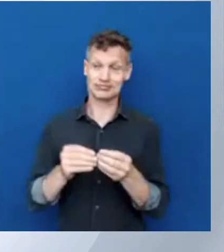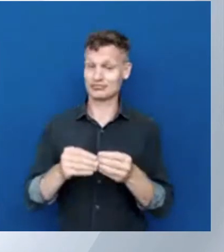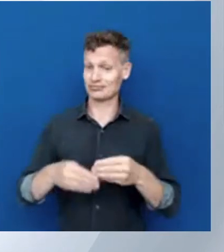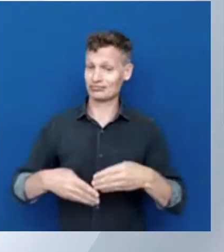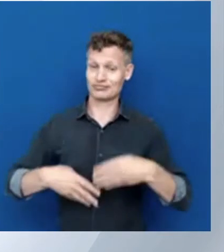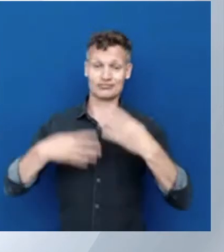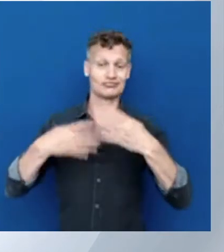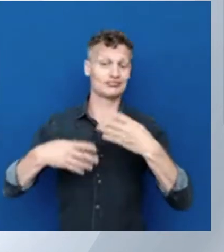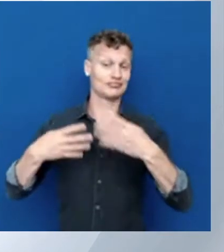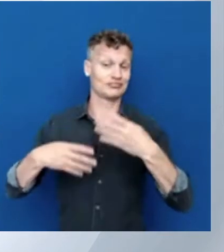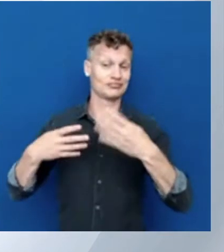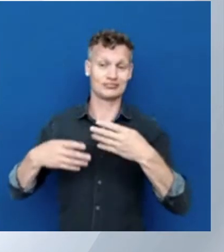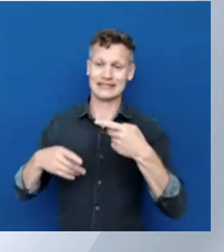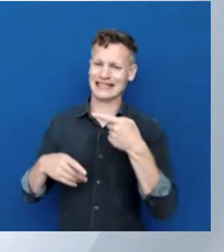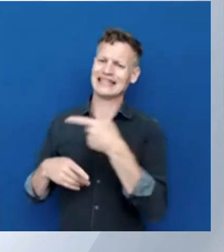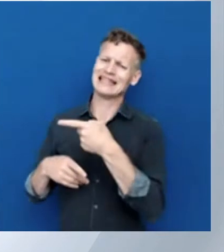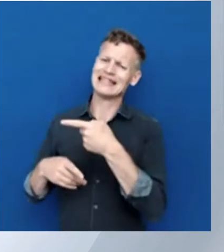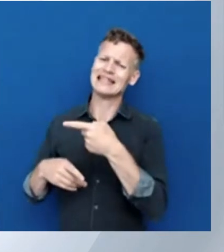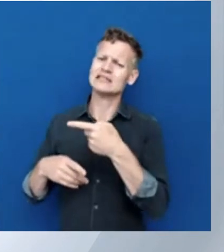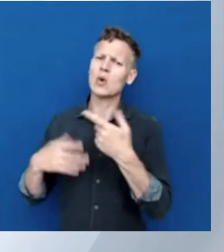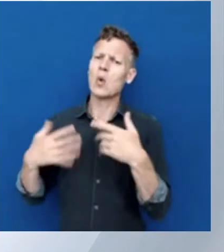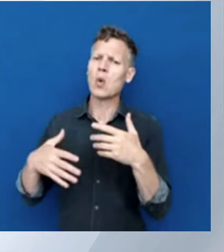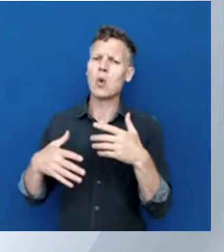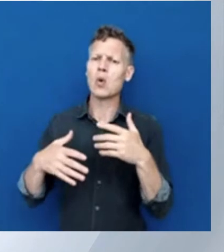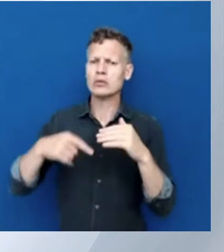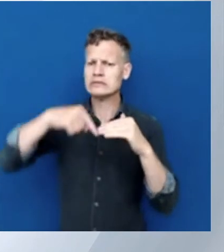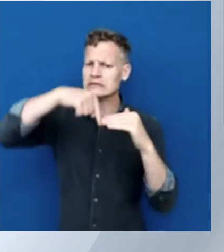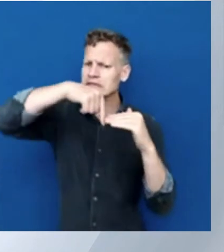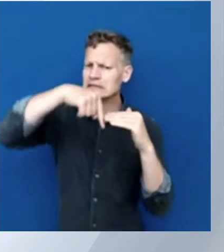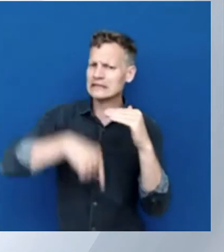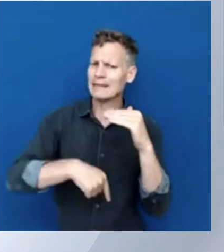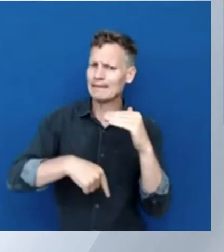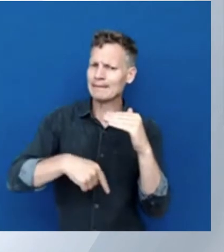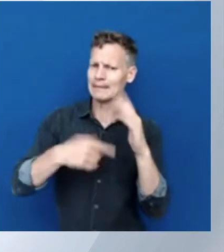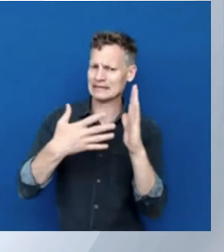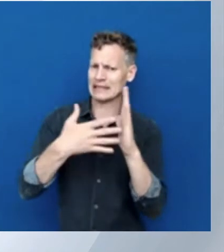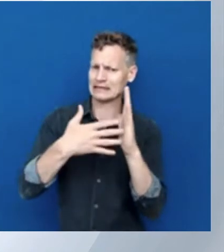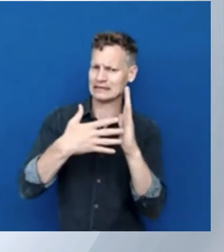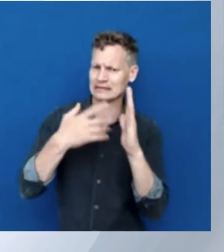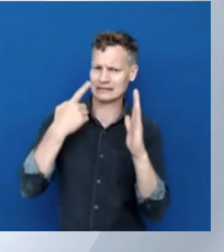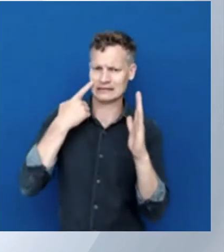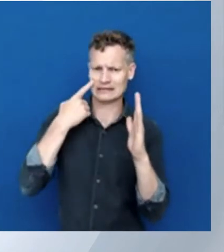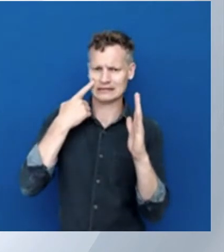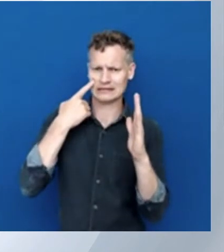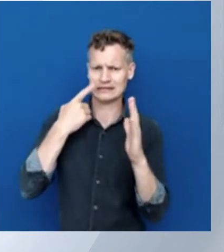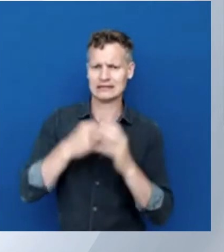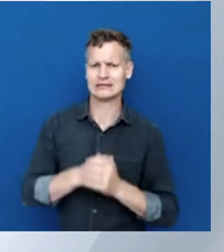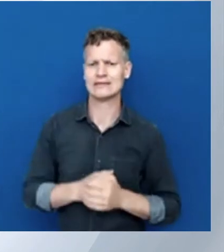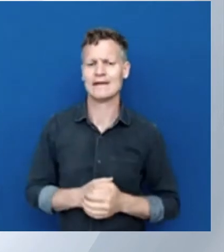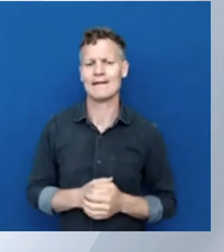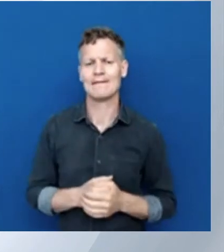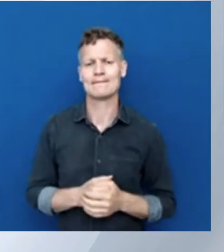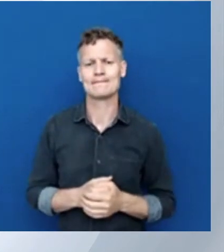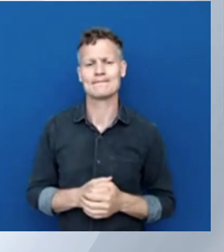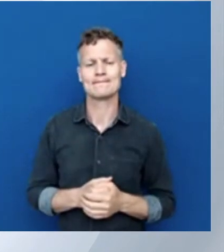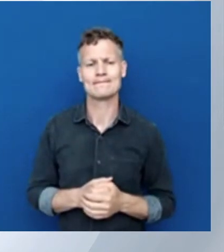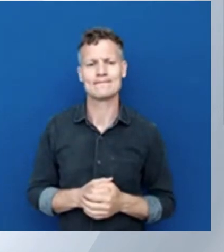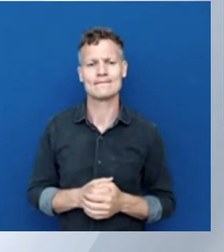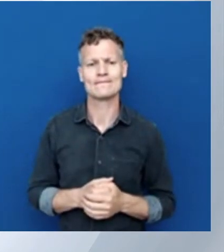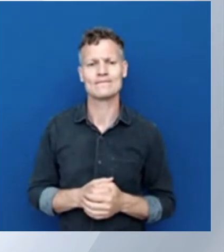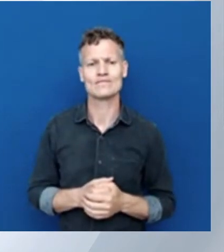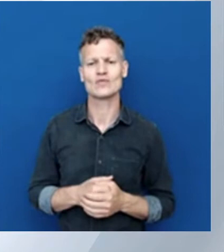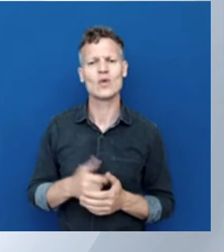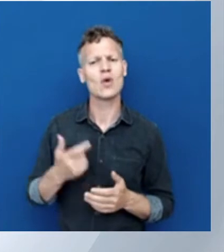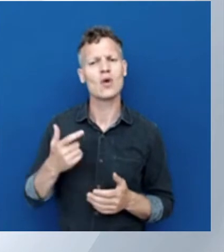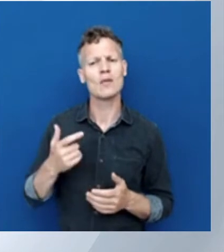an extensive testing strategy. If you remember in my Visual Studio Insiders edition here, when we go to test, we've got